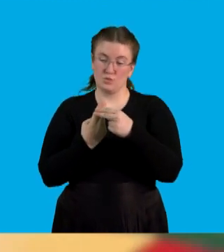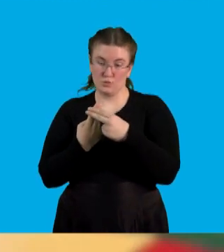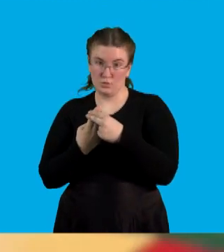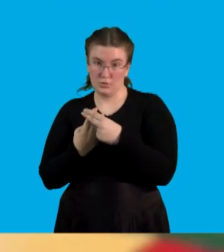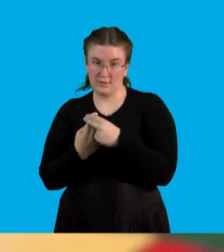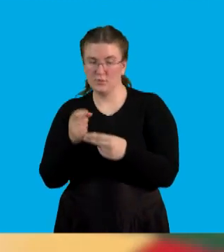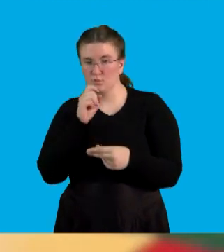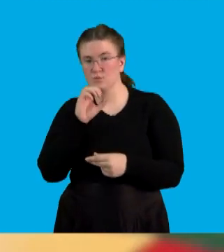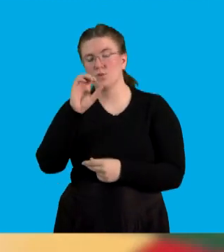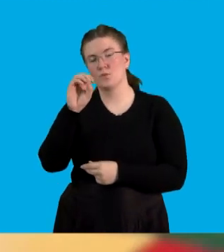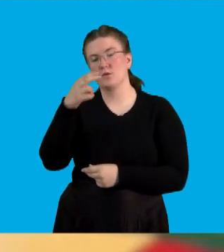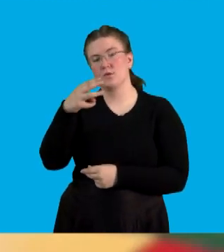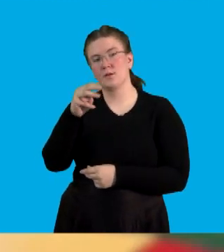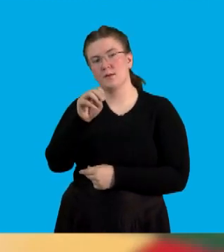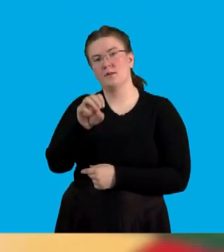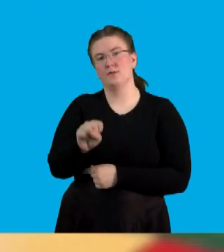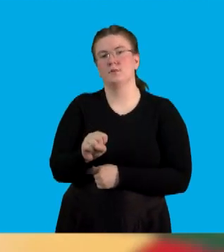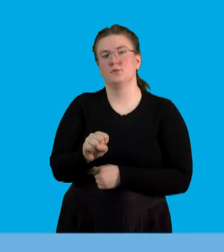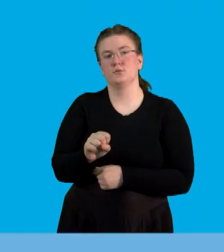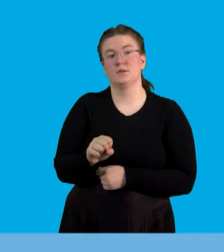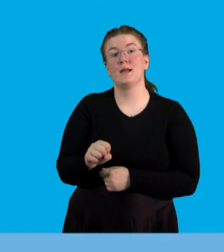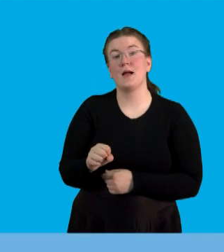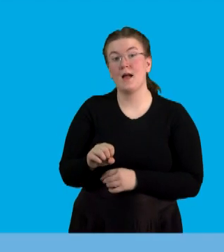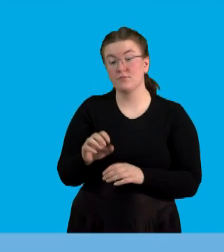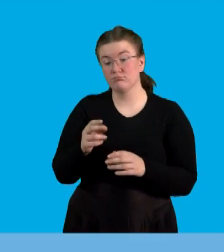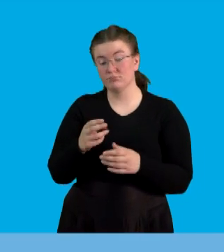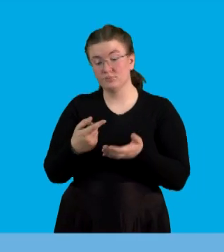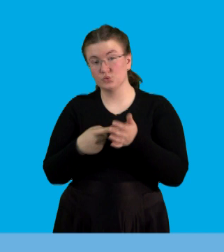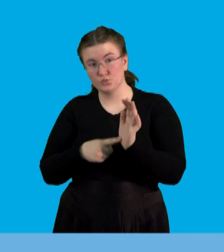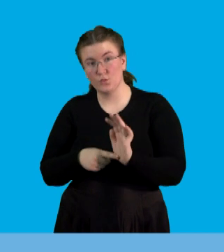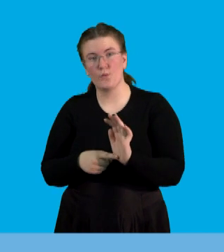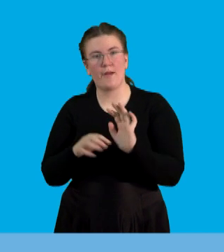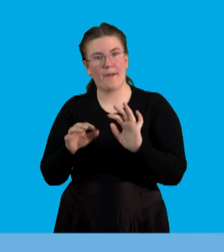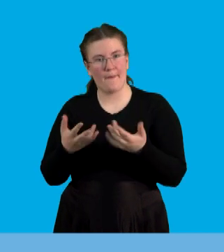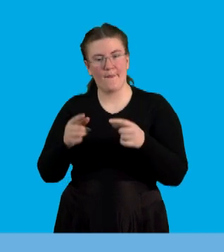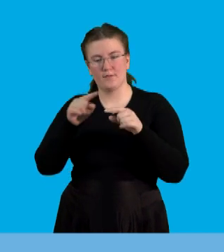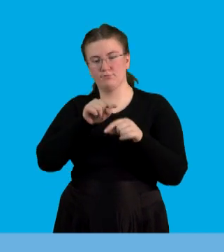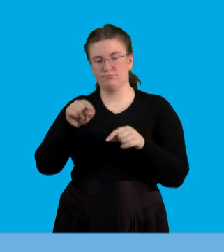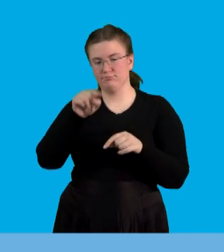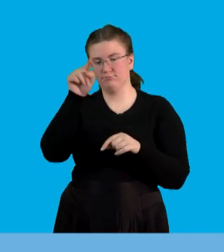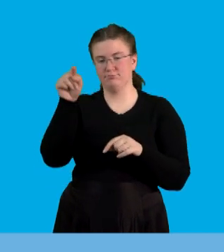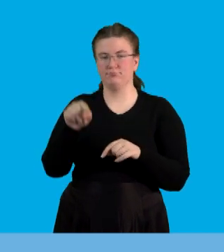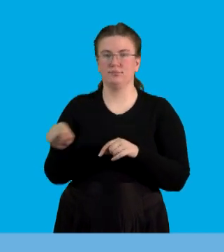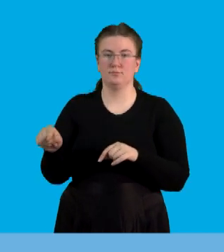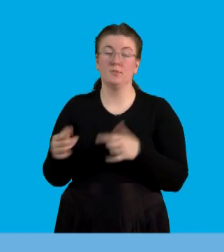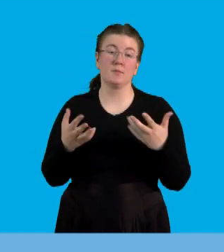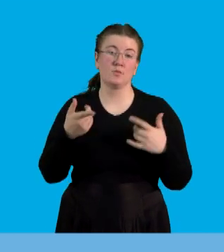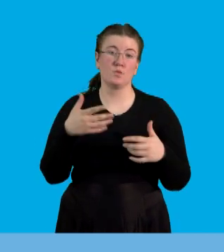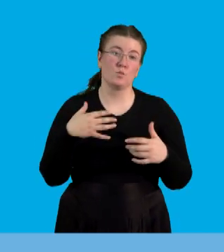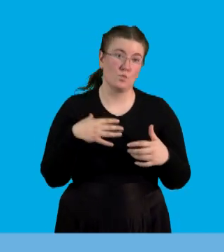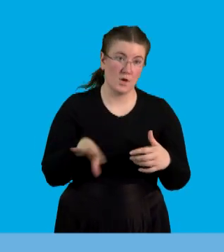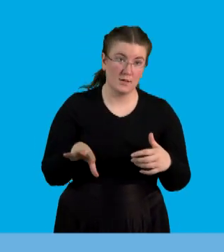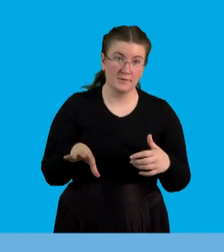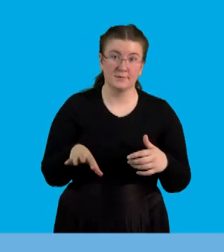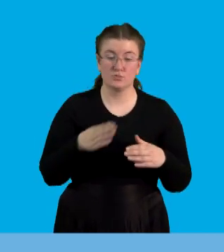the resistance is going to be ohms, and the symbol is that omega that is given there. So if you want to use resistors to control